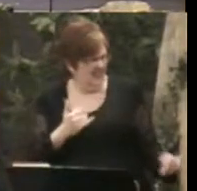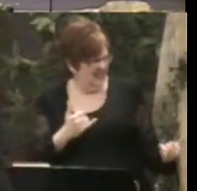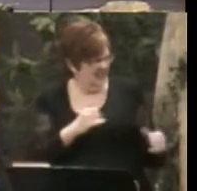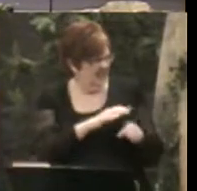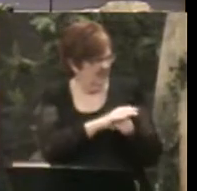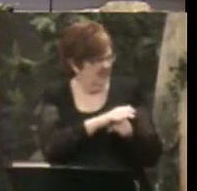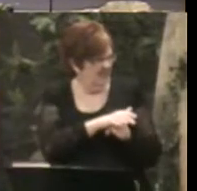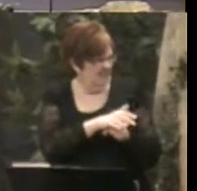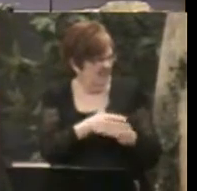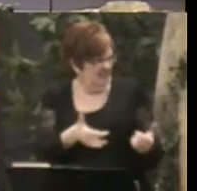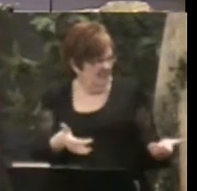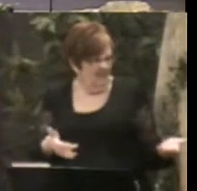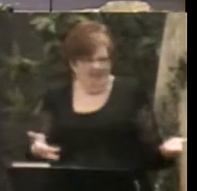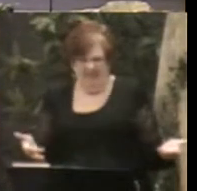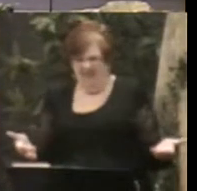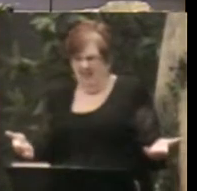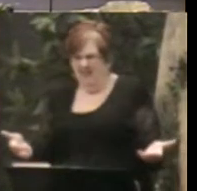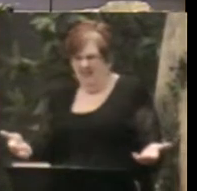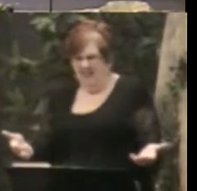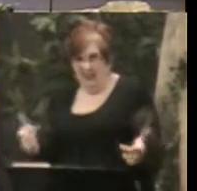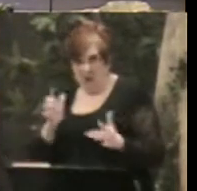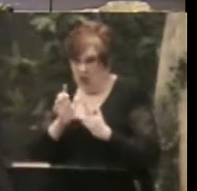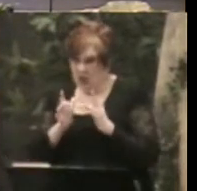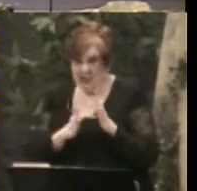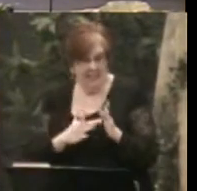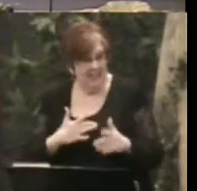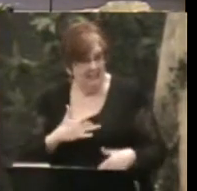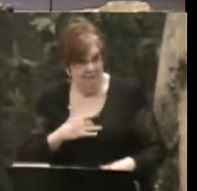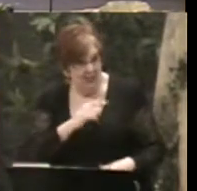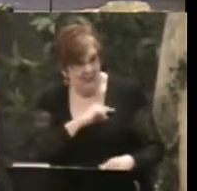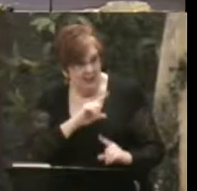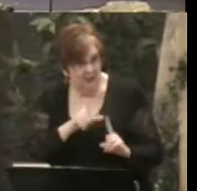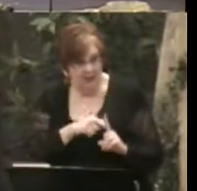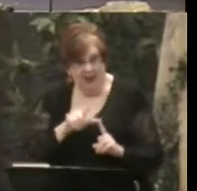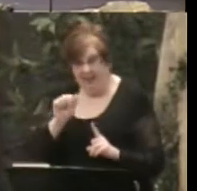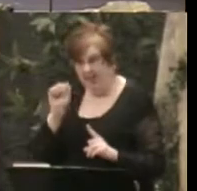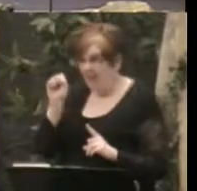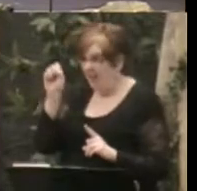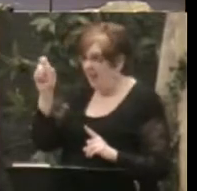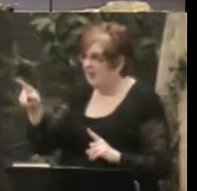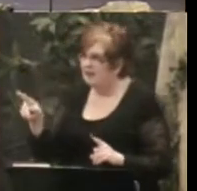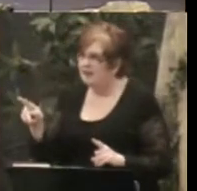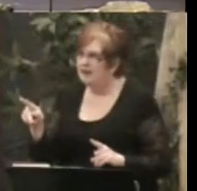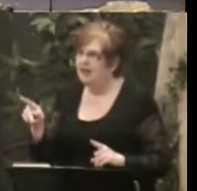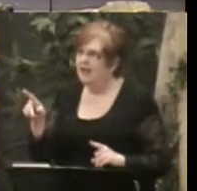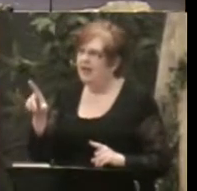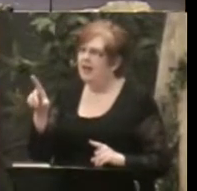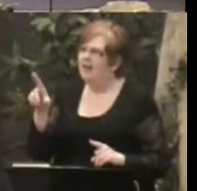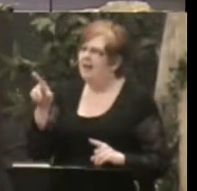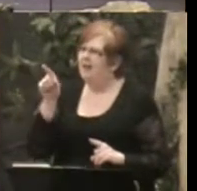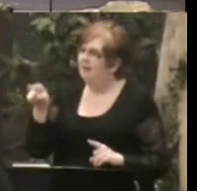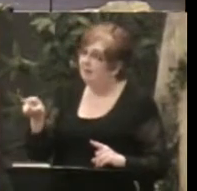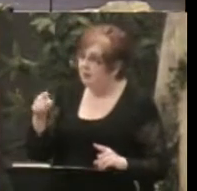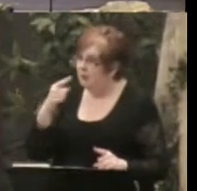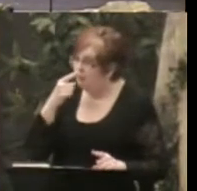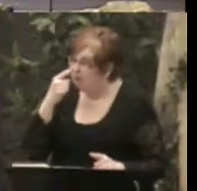enough? Did Jesus feel guilty when asked by his disciples, "Don't you